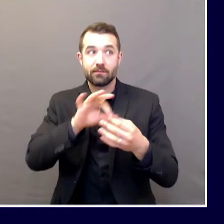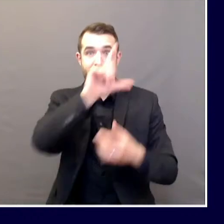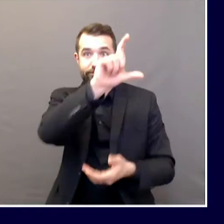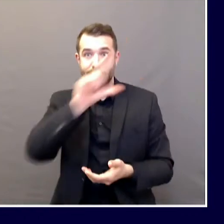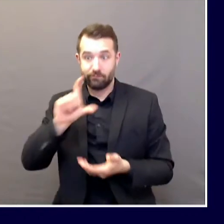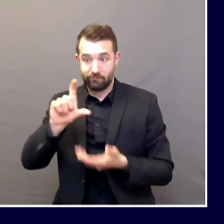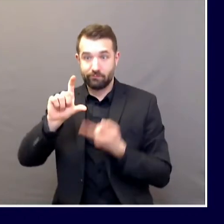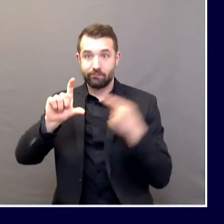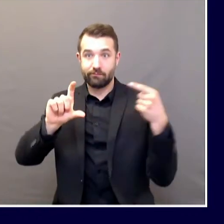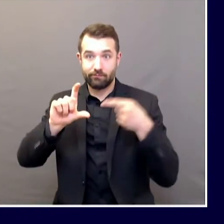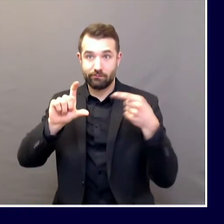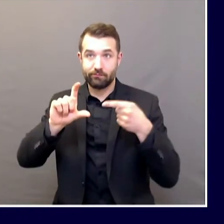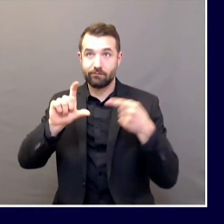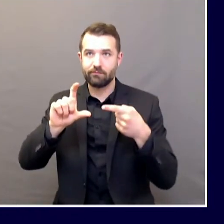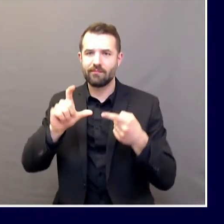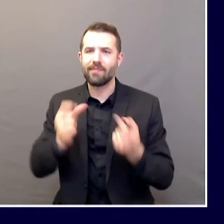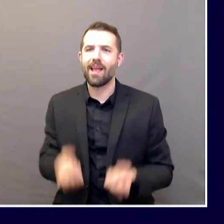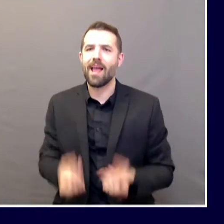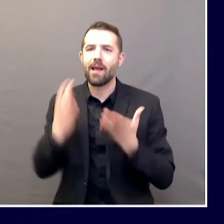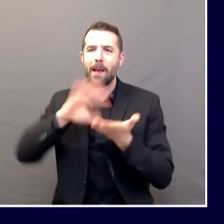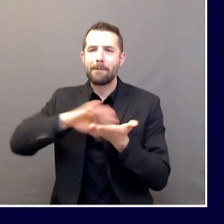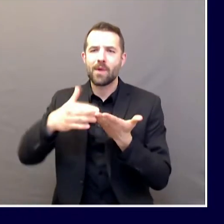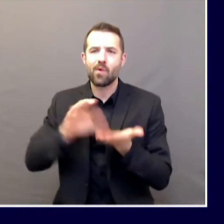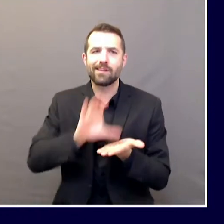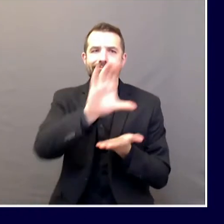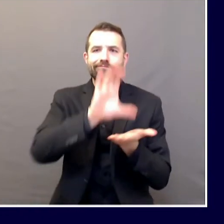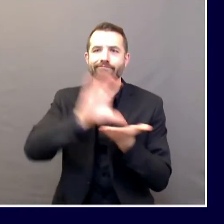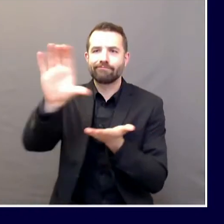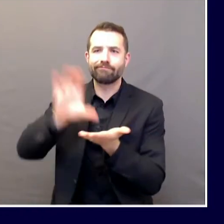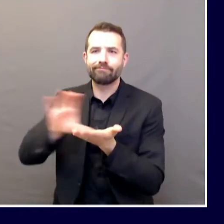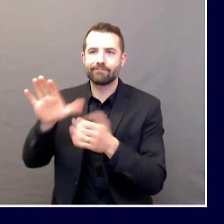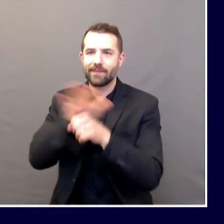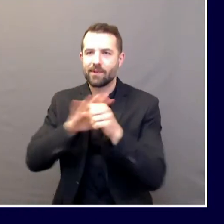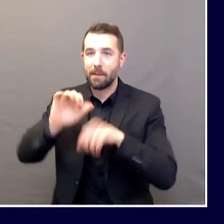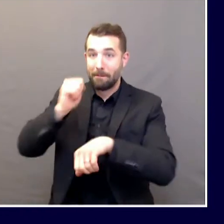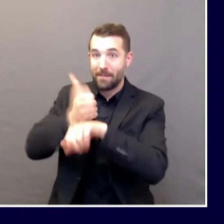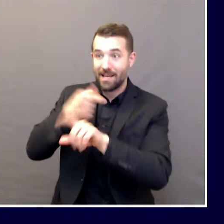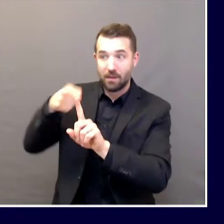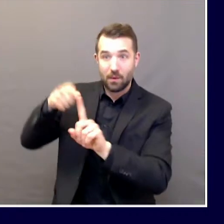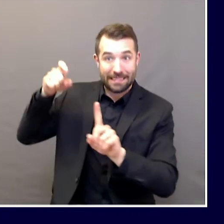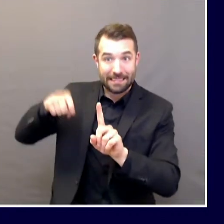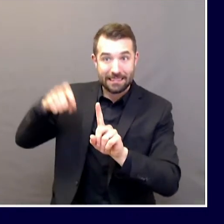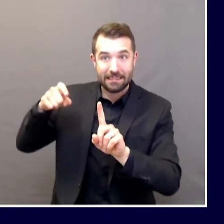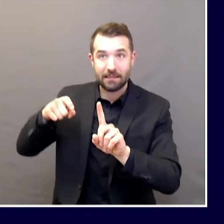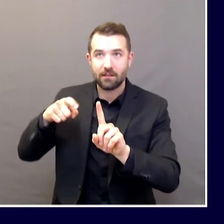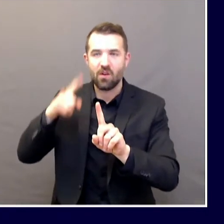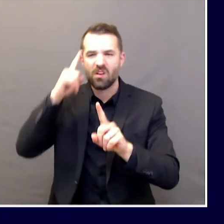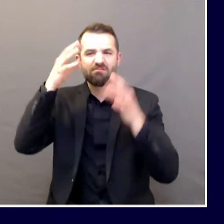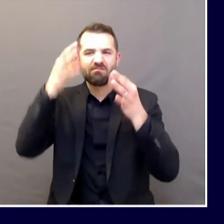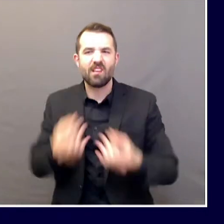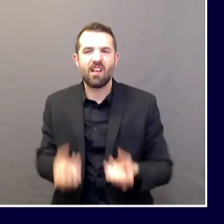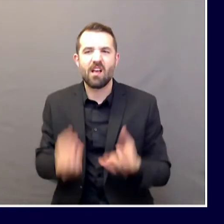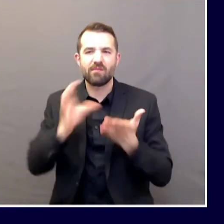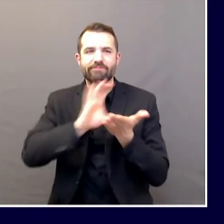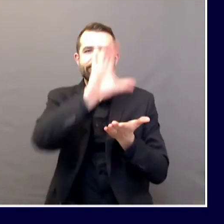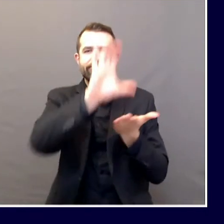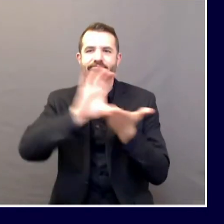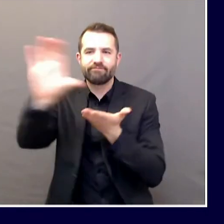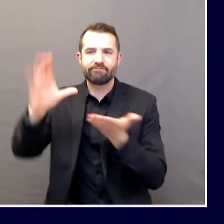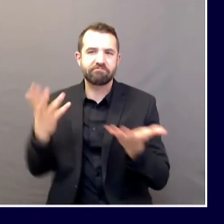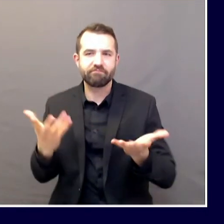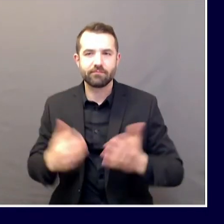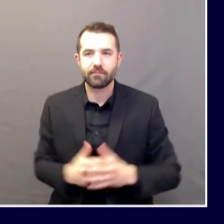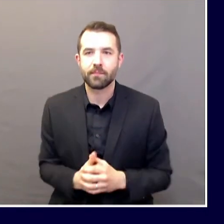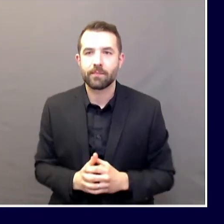the actual need in that area? It's based on a number of factors. Population is one of them. It's also based on,